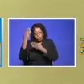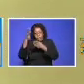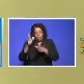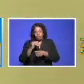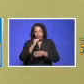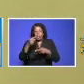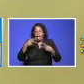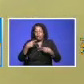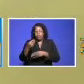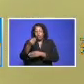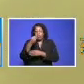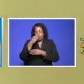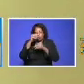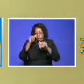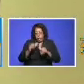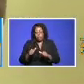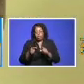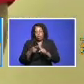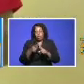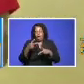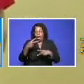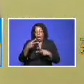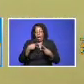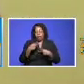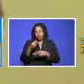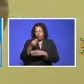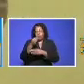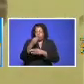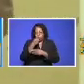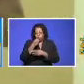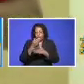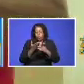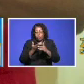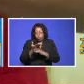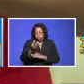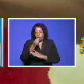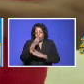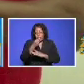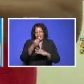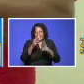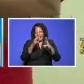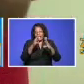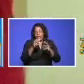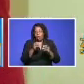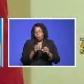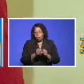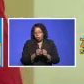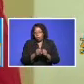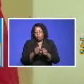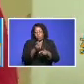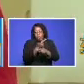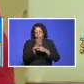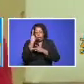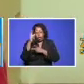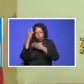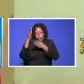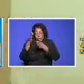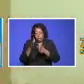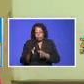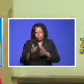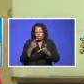food were able to have food to be fed through the feeding network. How we cared for Bahamians and what we